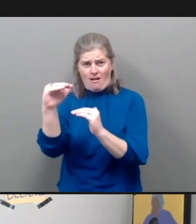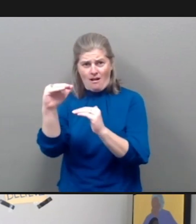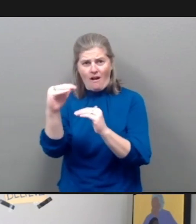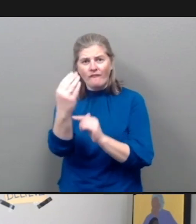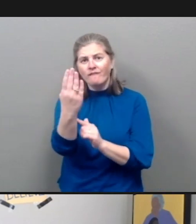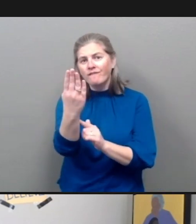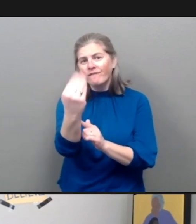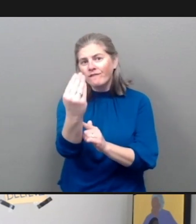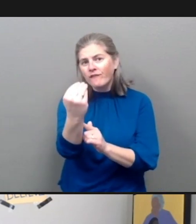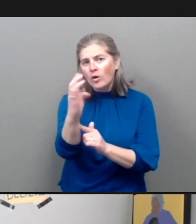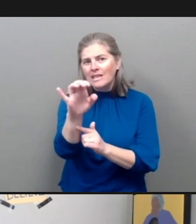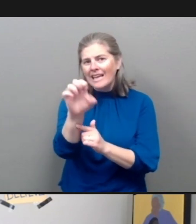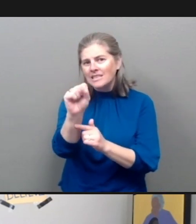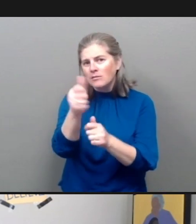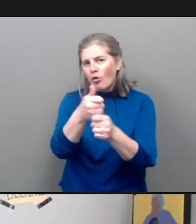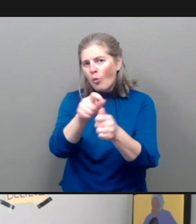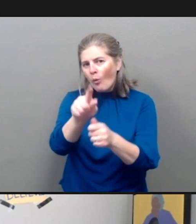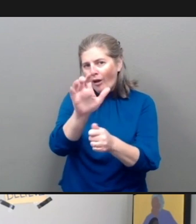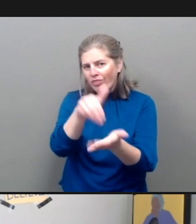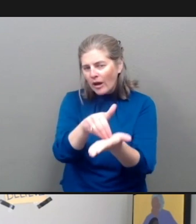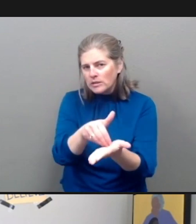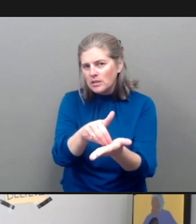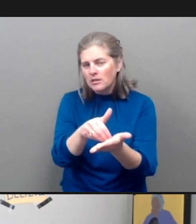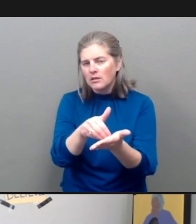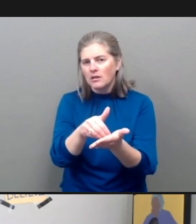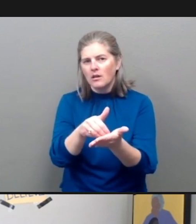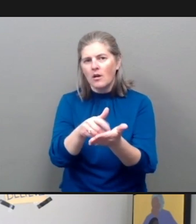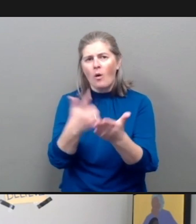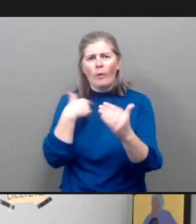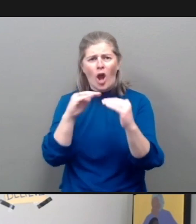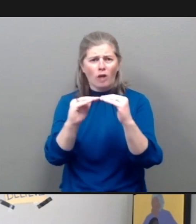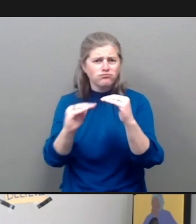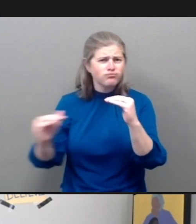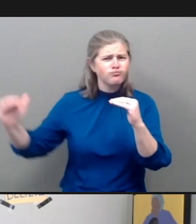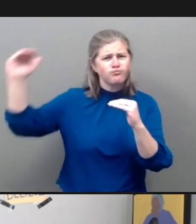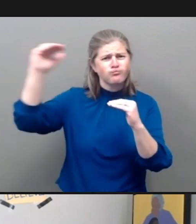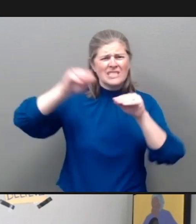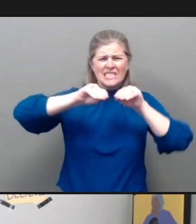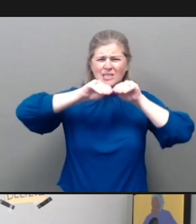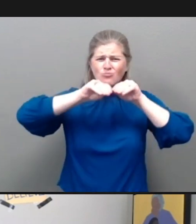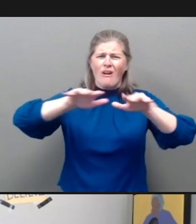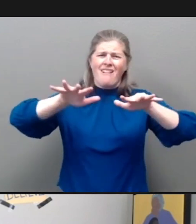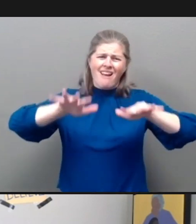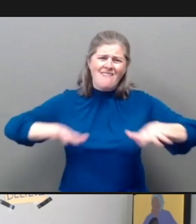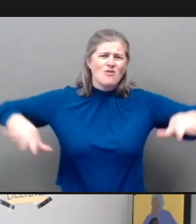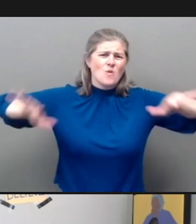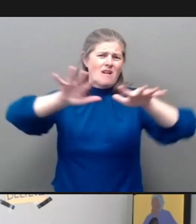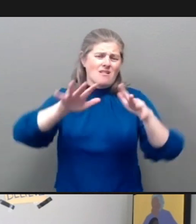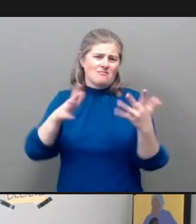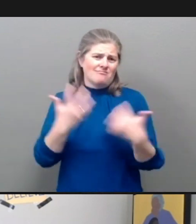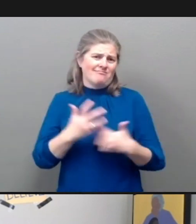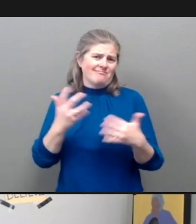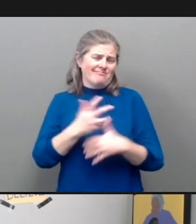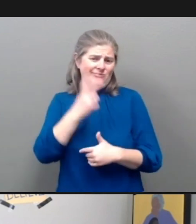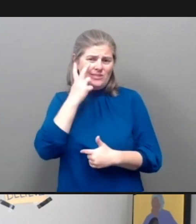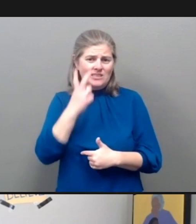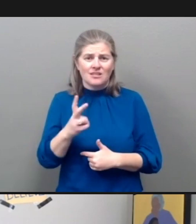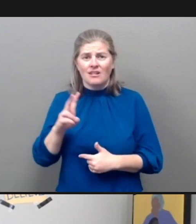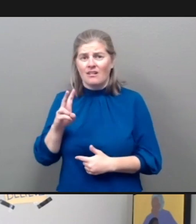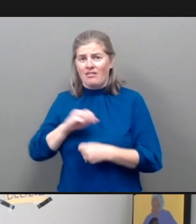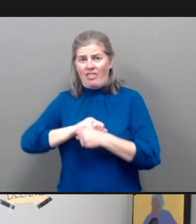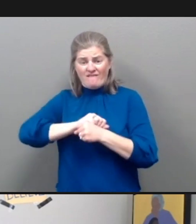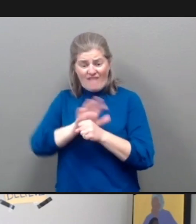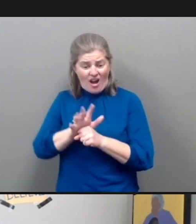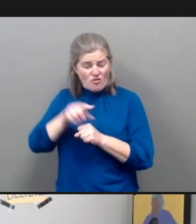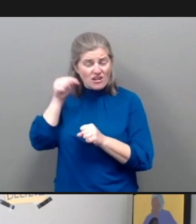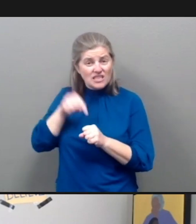per 100,000, but we are seeing spread everywhere. And so the virus